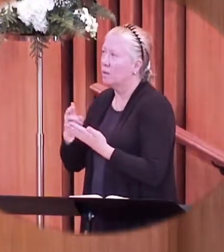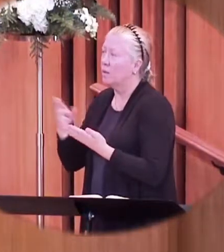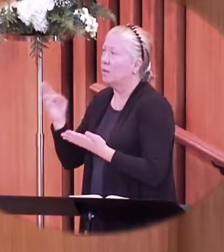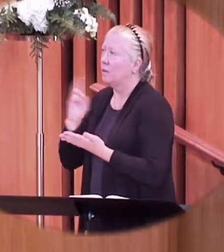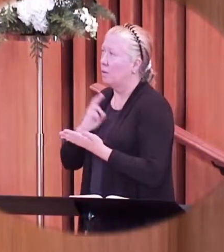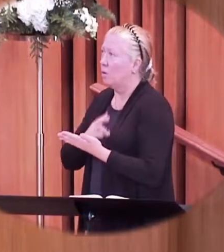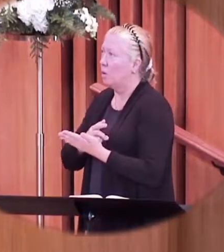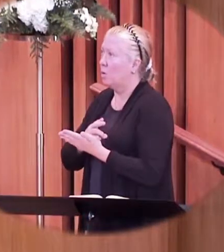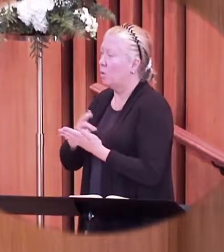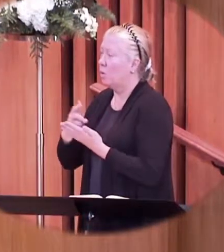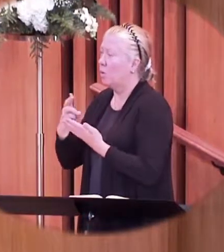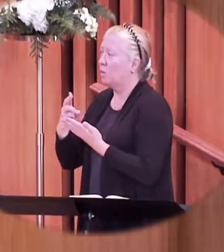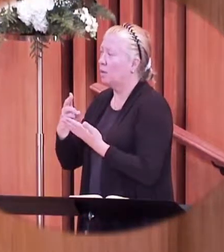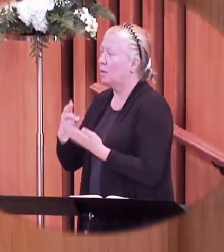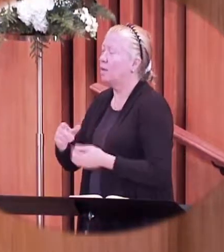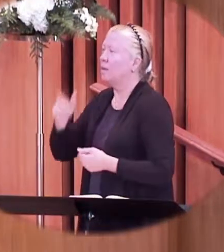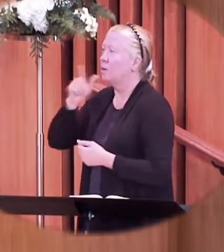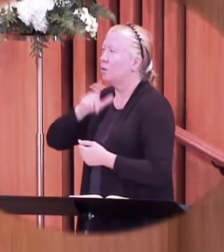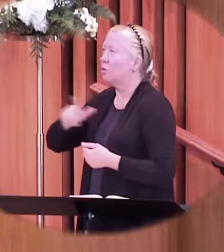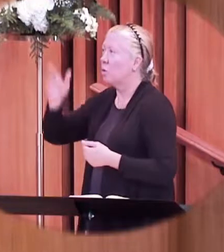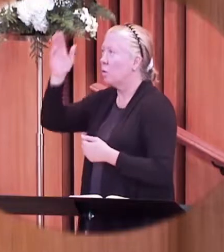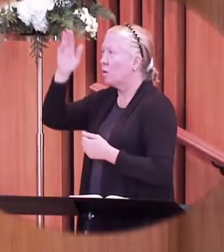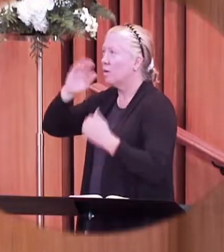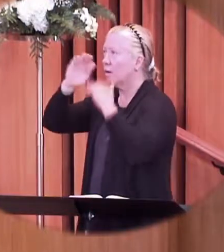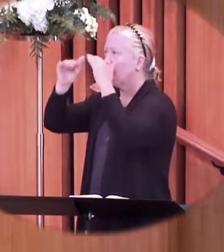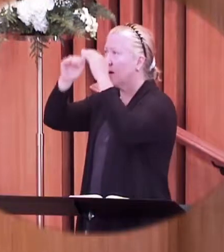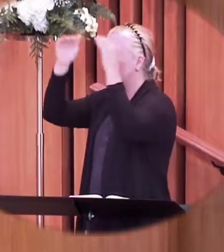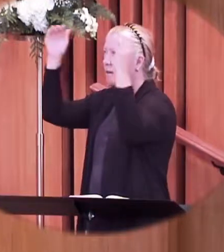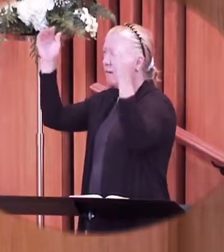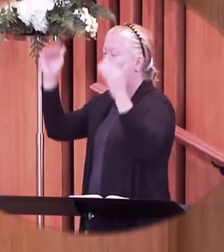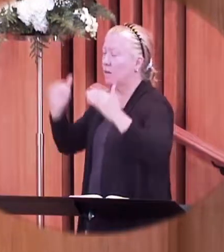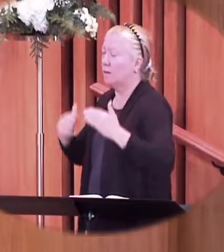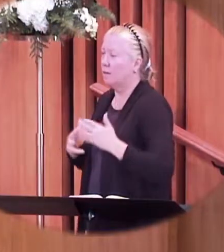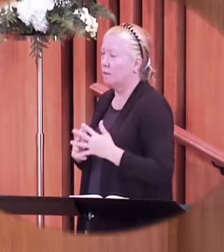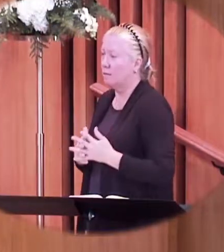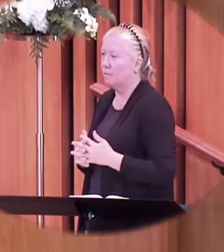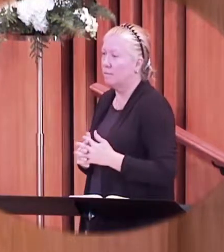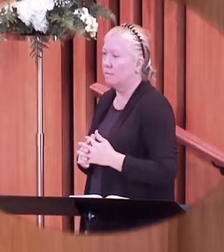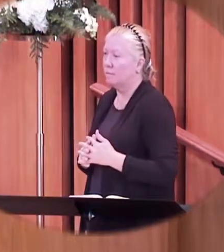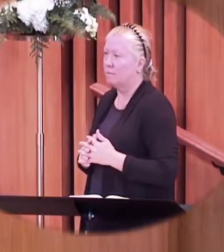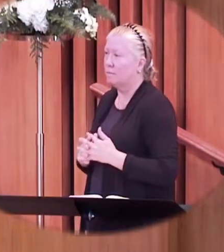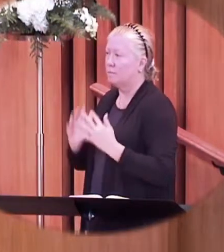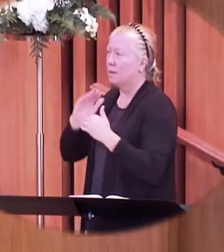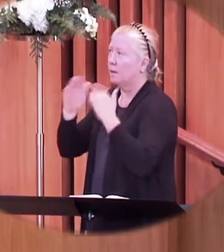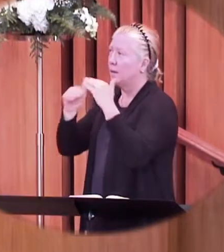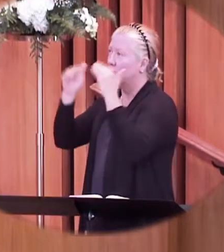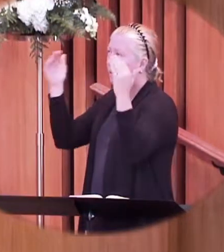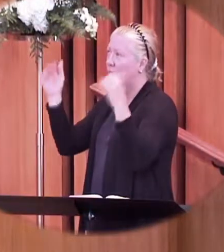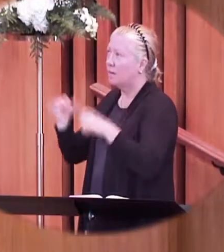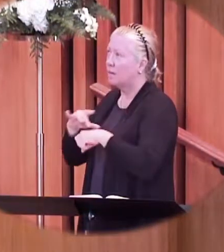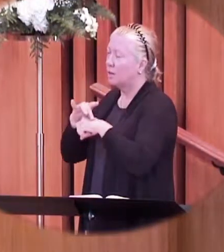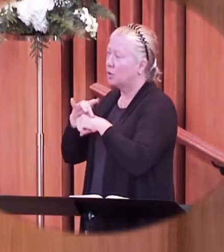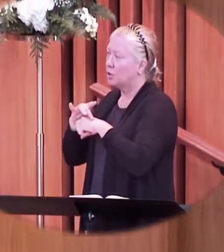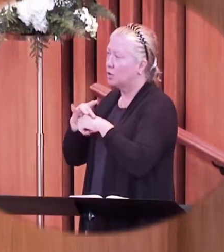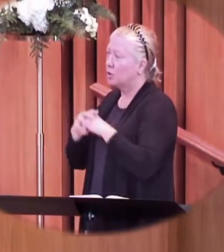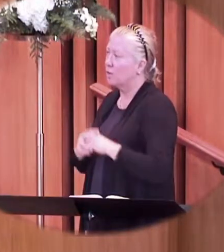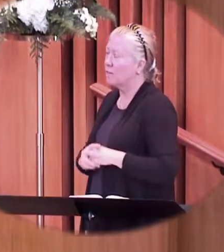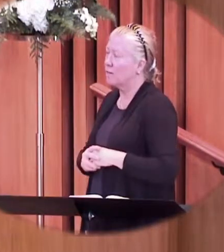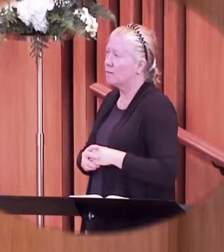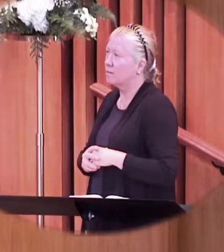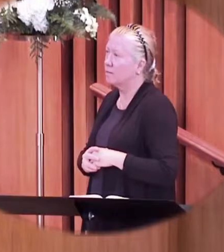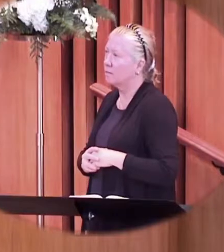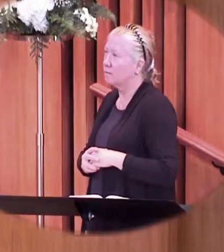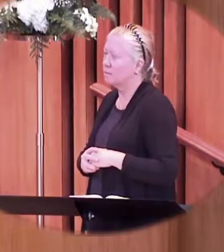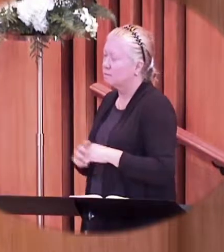Holy, holy, holy Lord God of hosts, heaven and earth